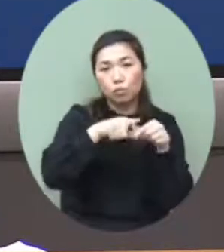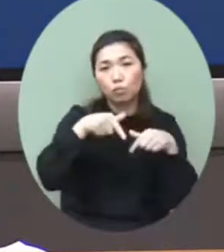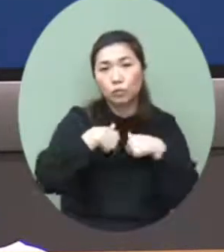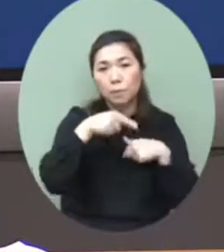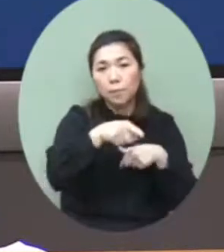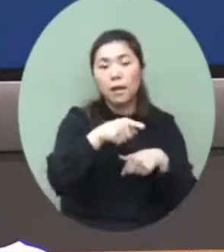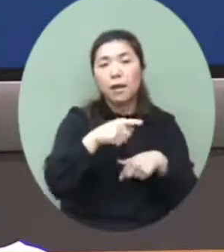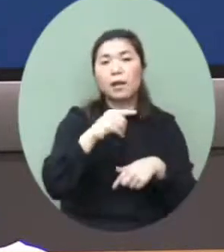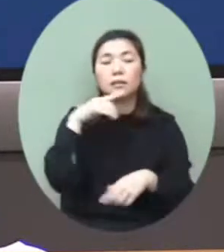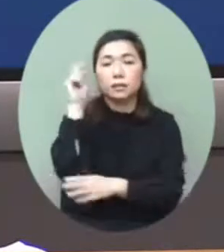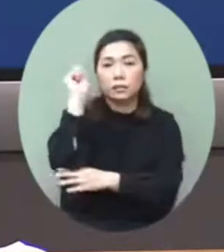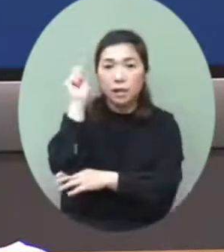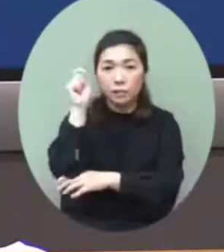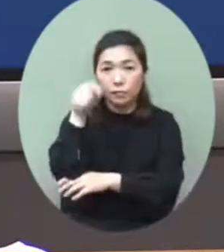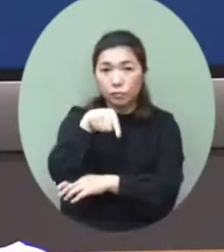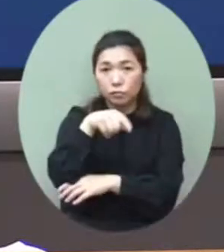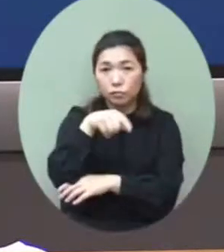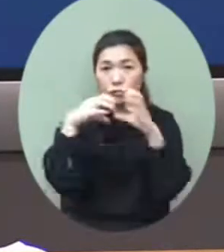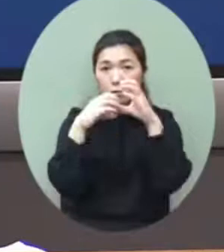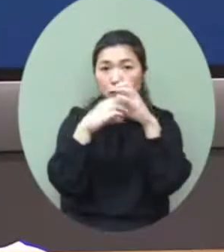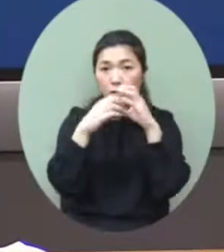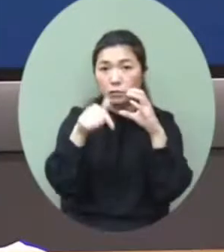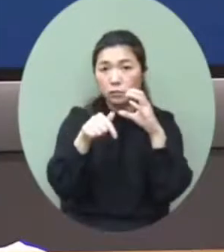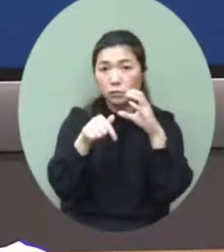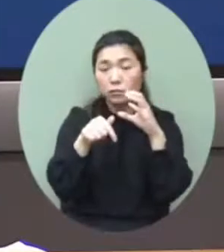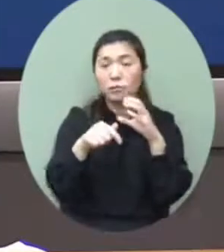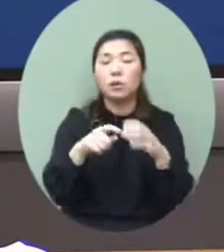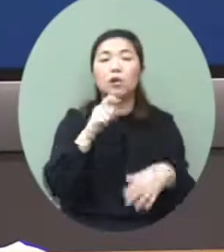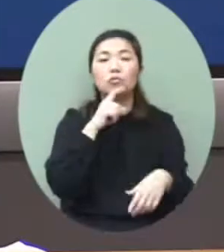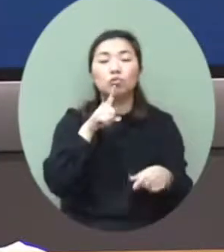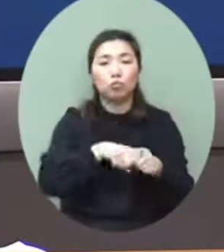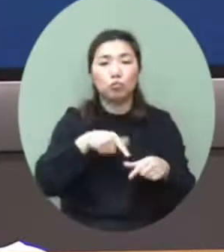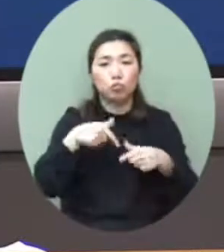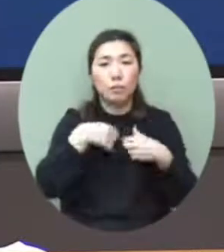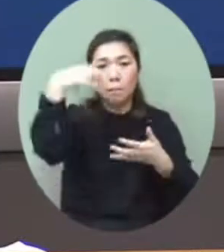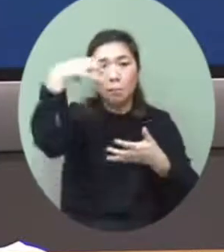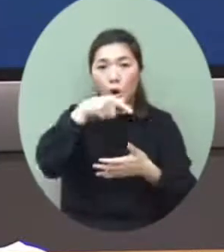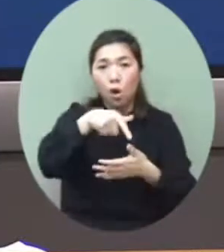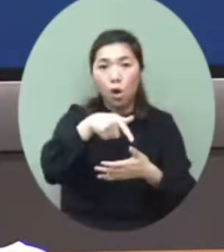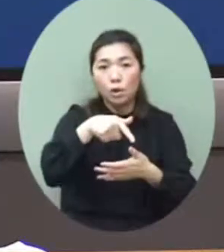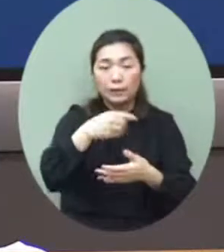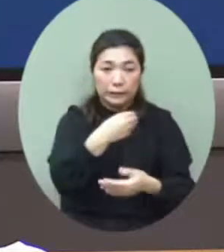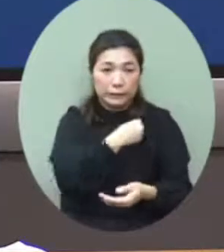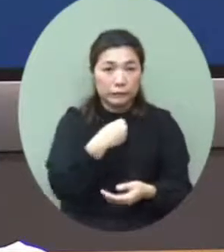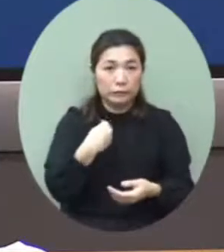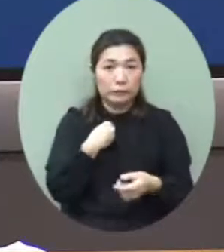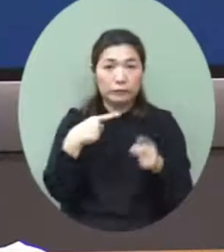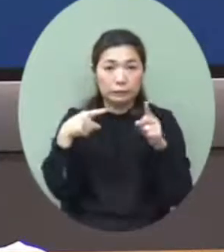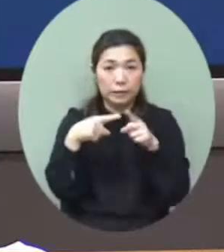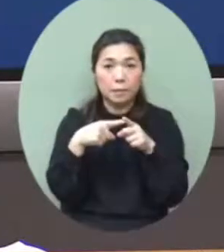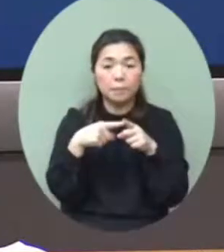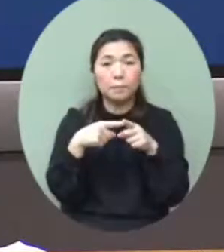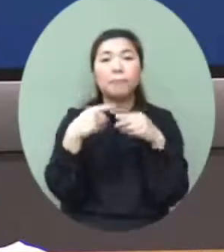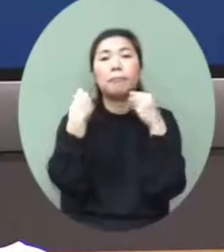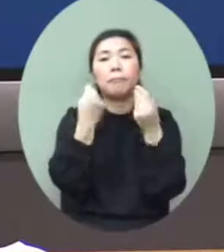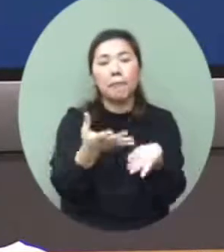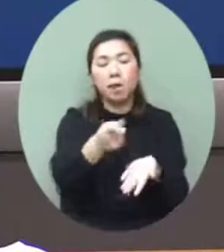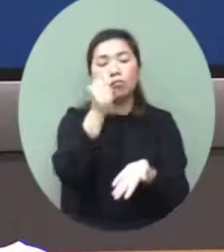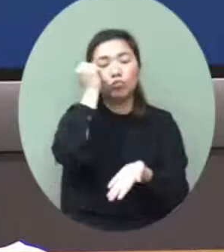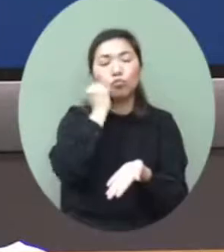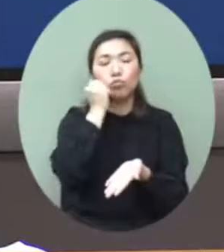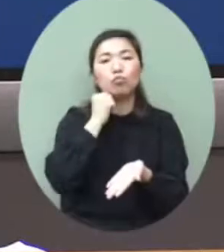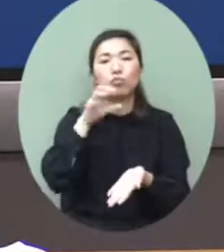In elderly isolation centers and holding centers run by SWD, the